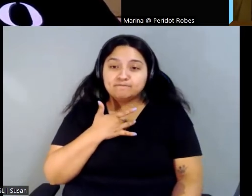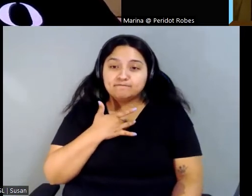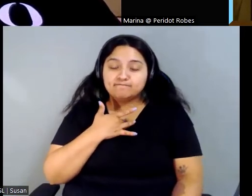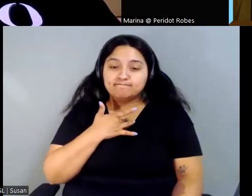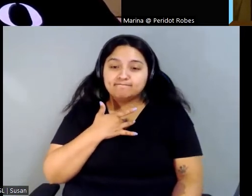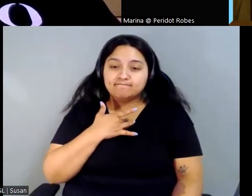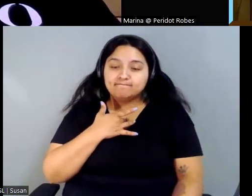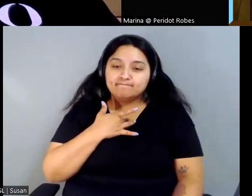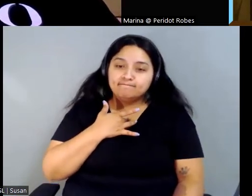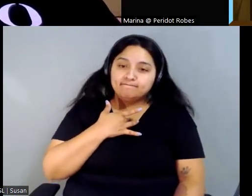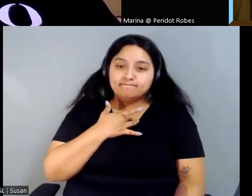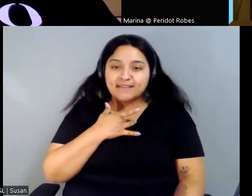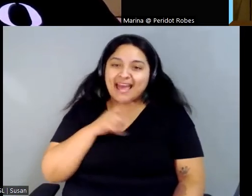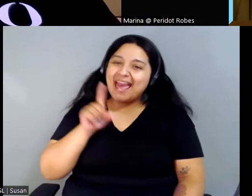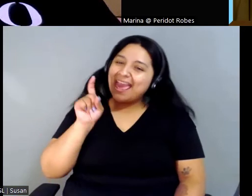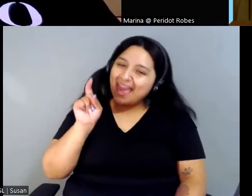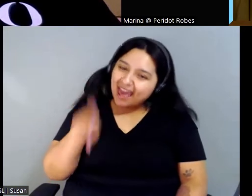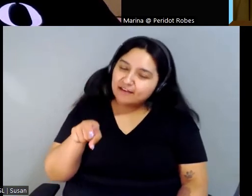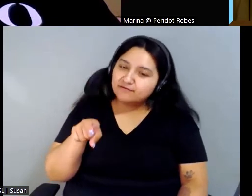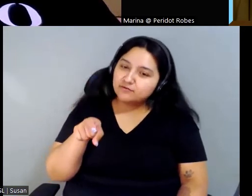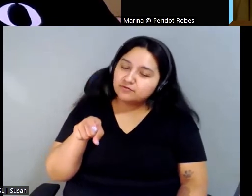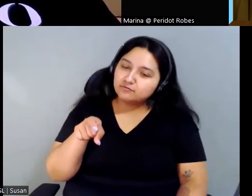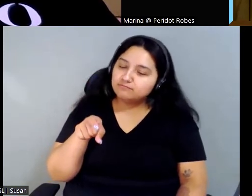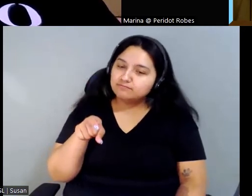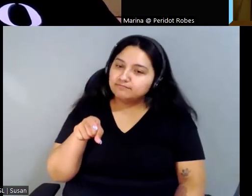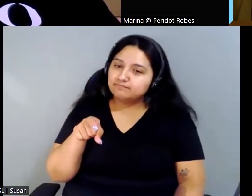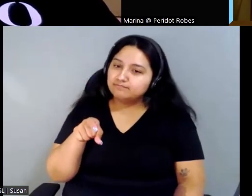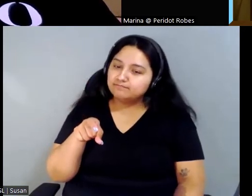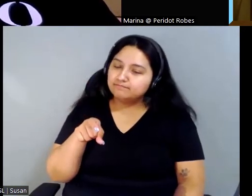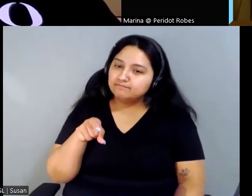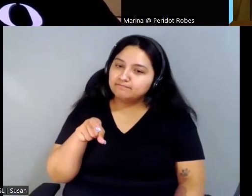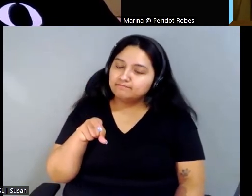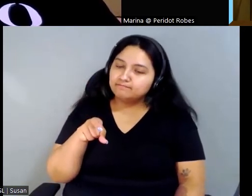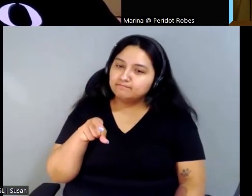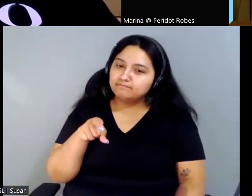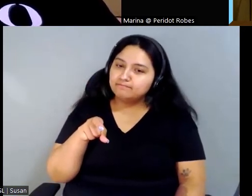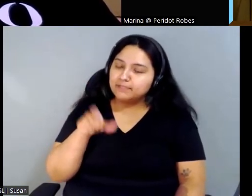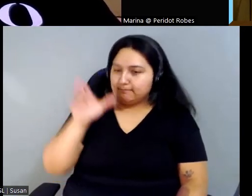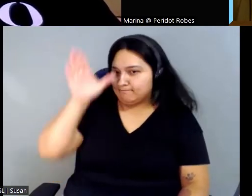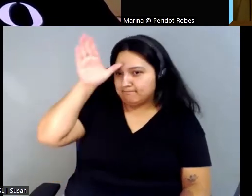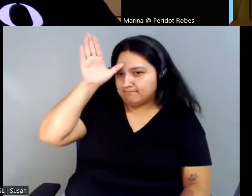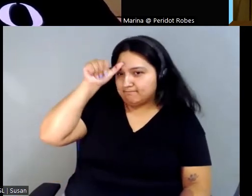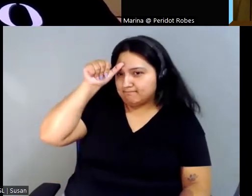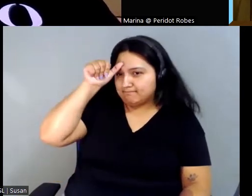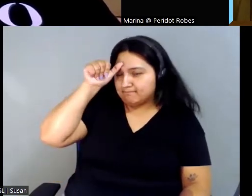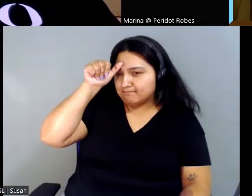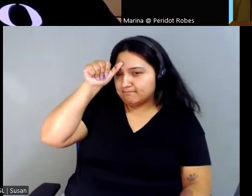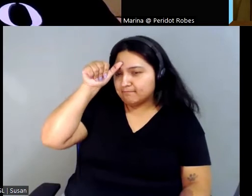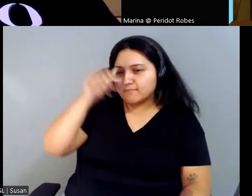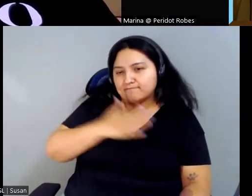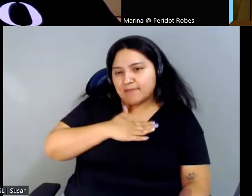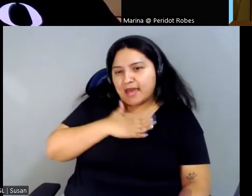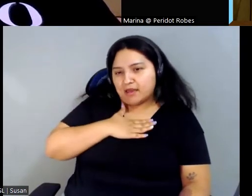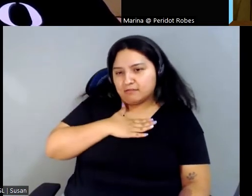I feel like I have to be very strong in what my initial vision was for Peridot when it comes to